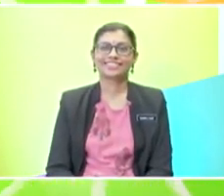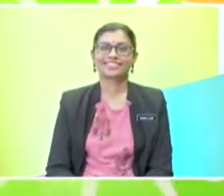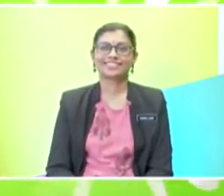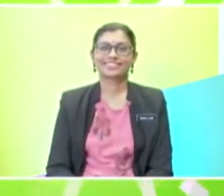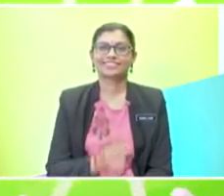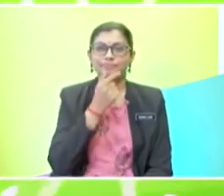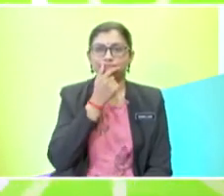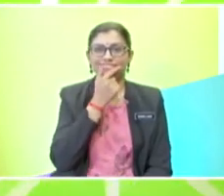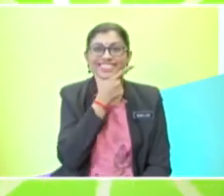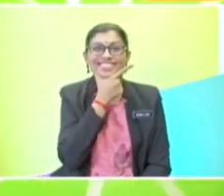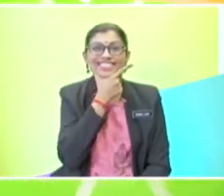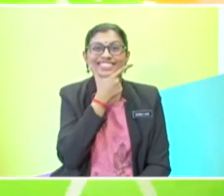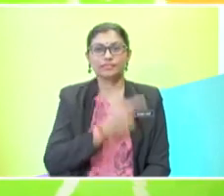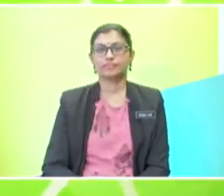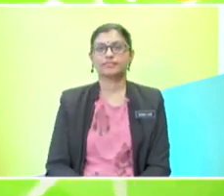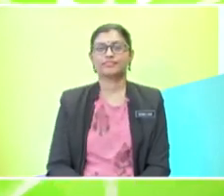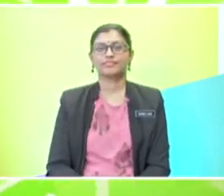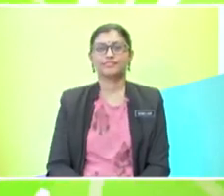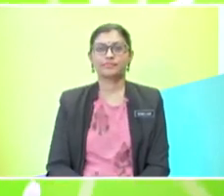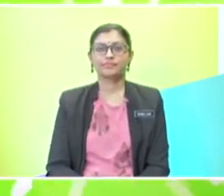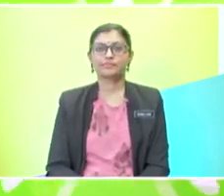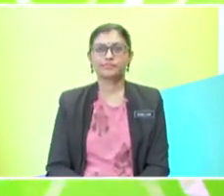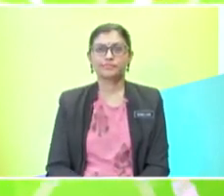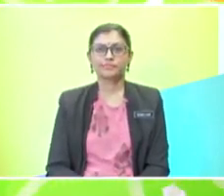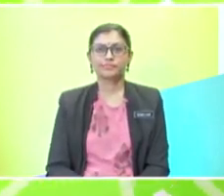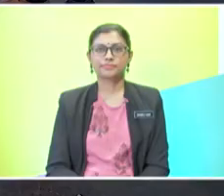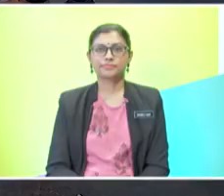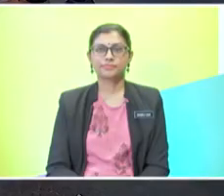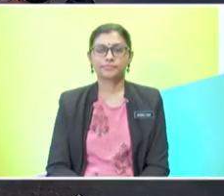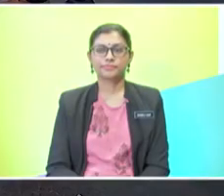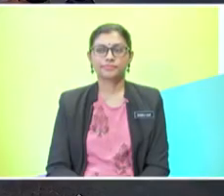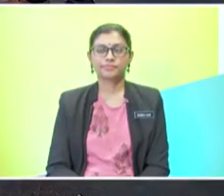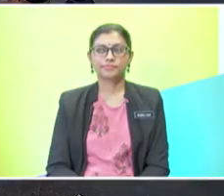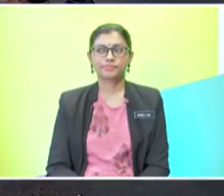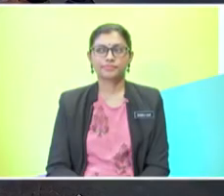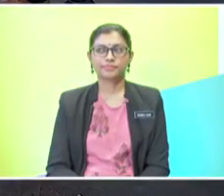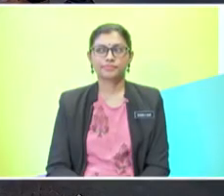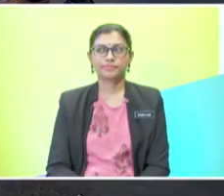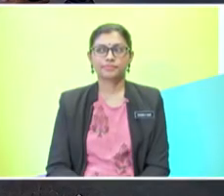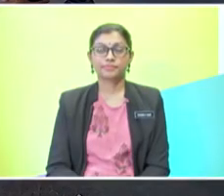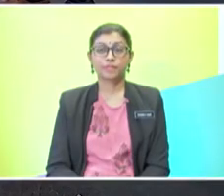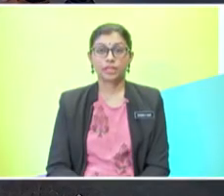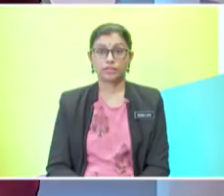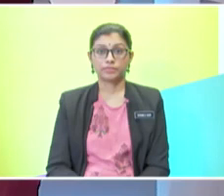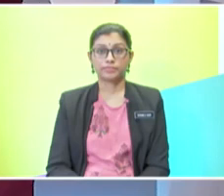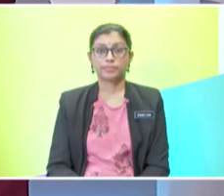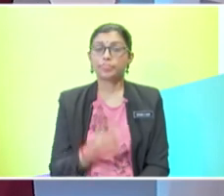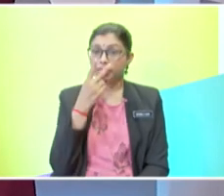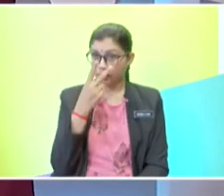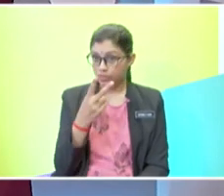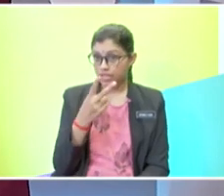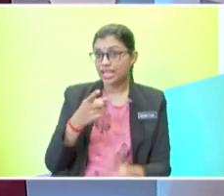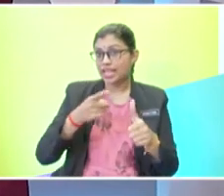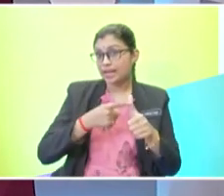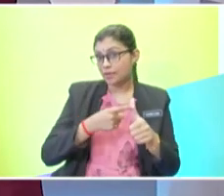smile, okay? Show smile, okay? All right. All right. Okay. All right, so let's do a self-check. Mm-hmm. For this first